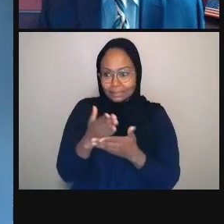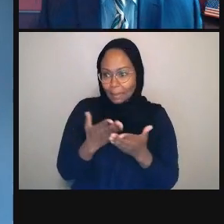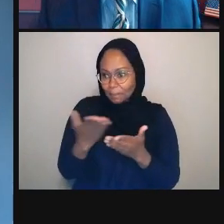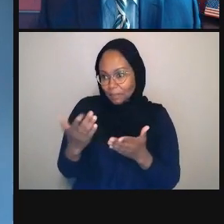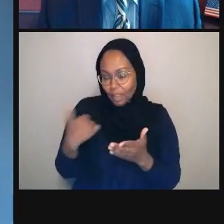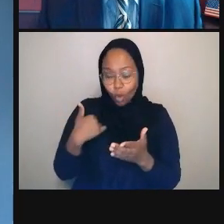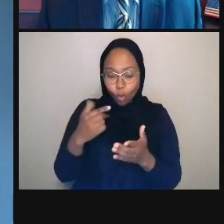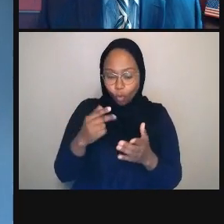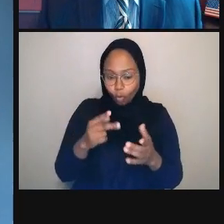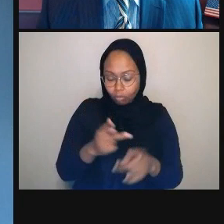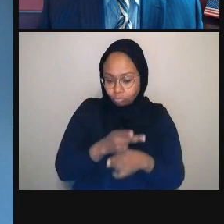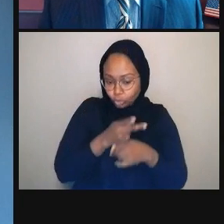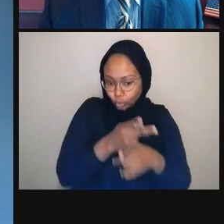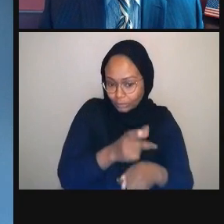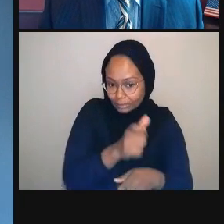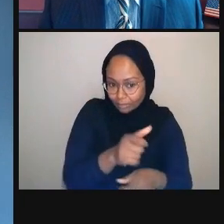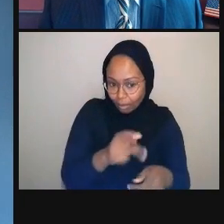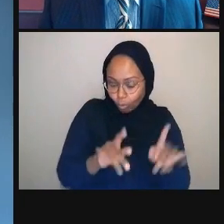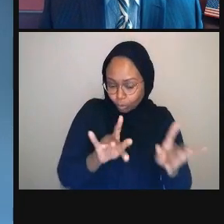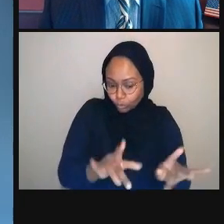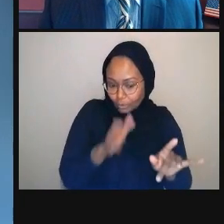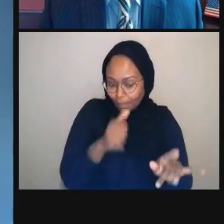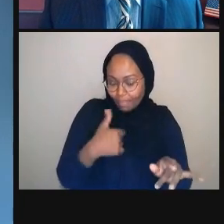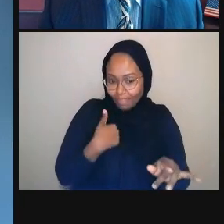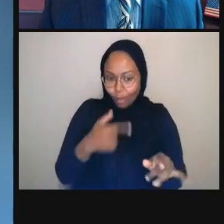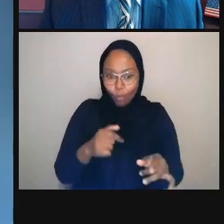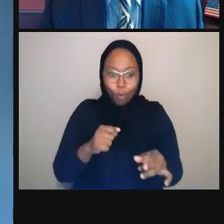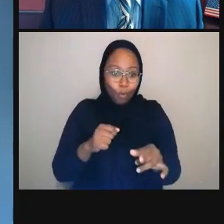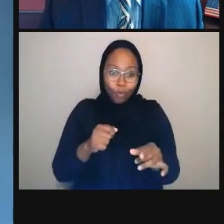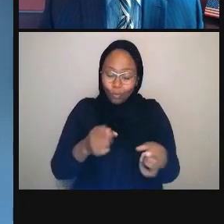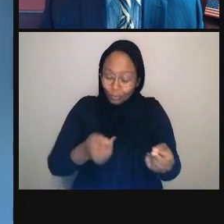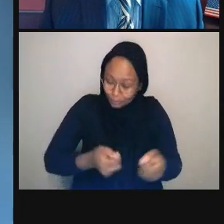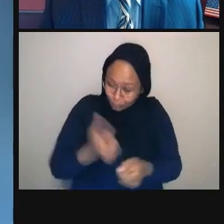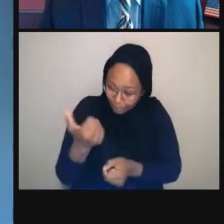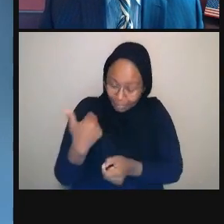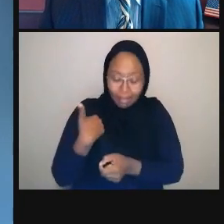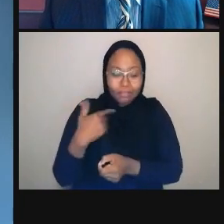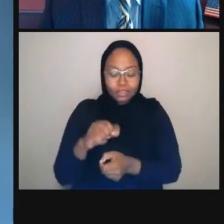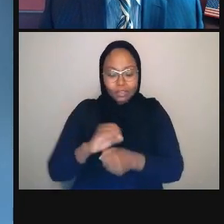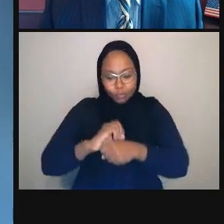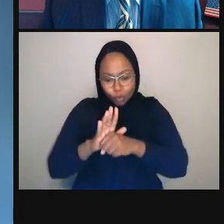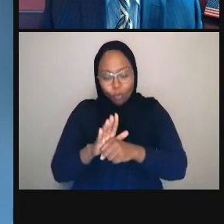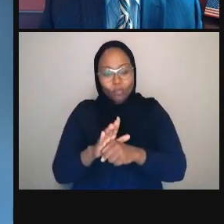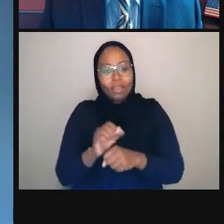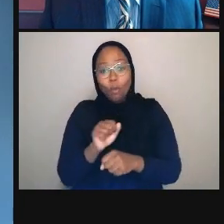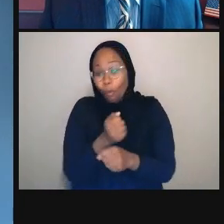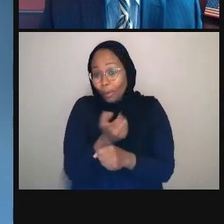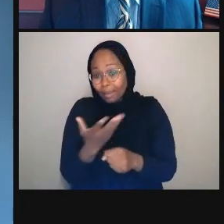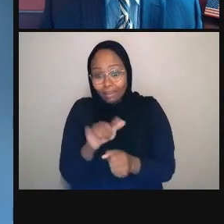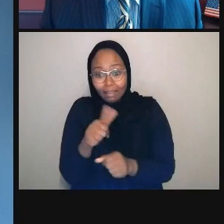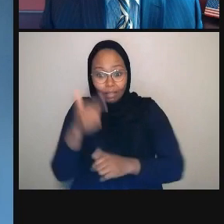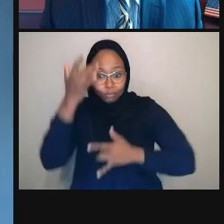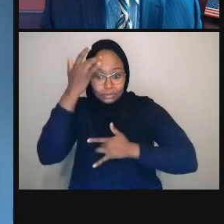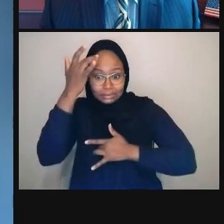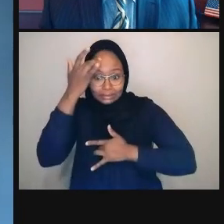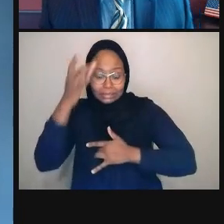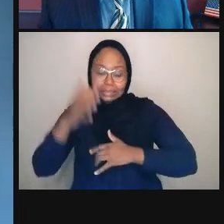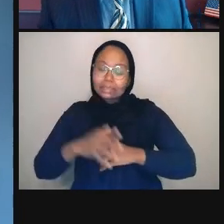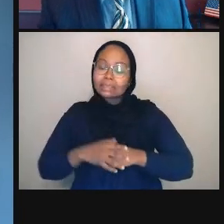is out here to rid us of COVID-19 and any other disease or ailment for that matter